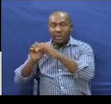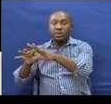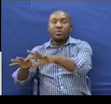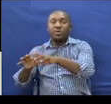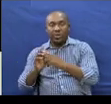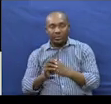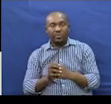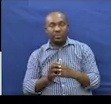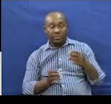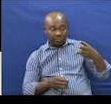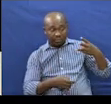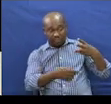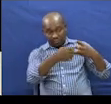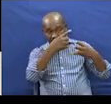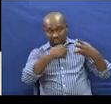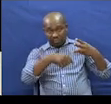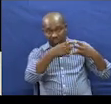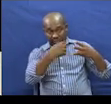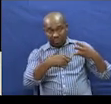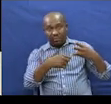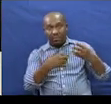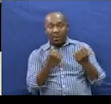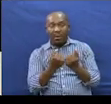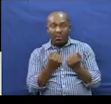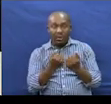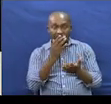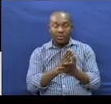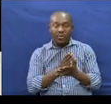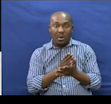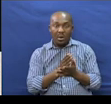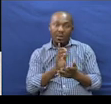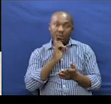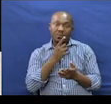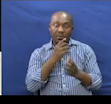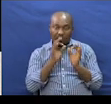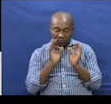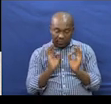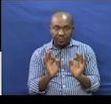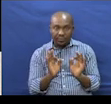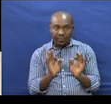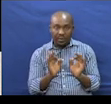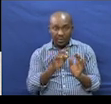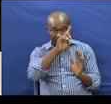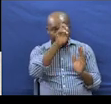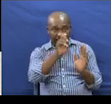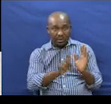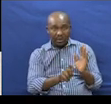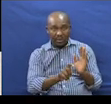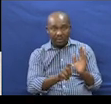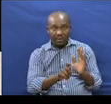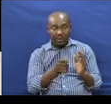Okay, student, make sure that you copy all the questions and attempt on